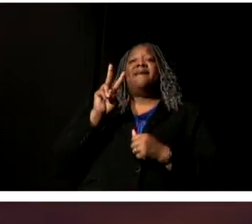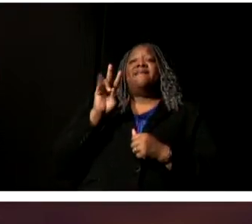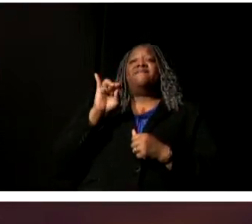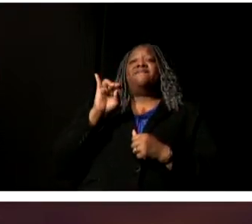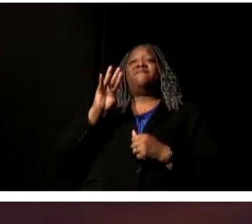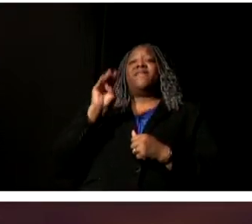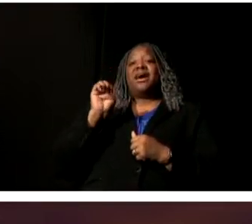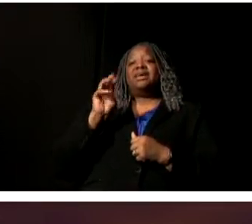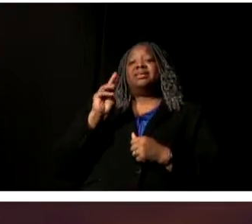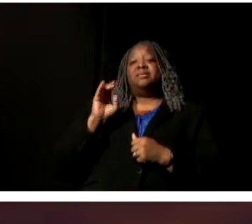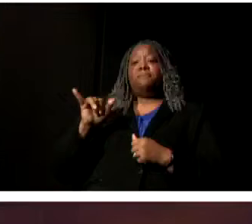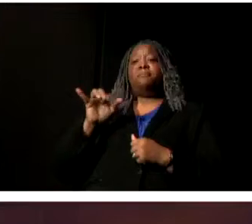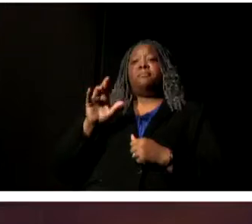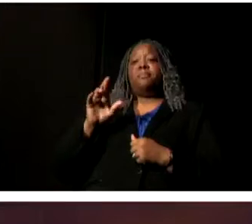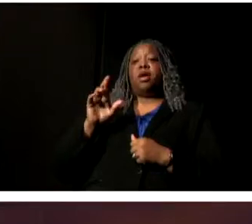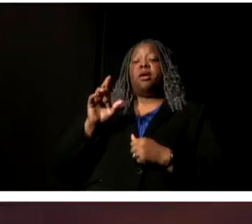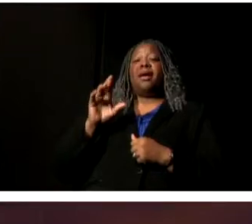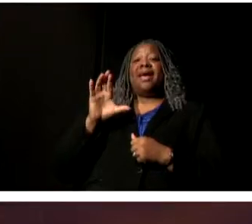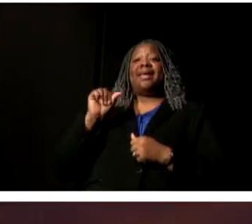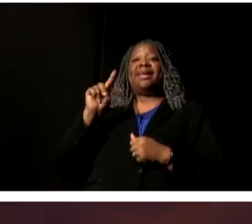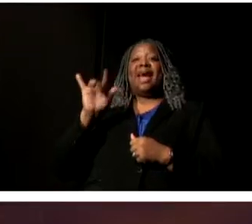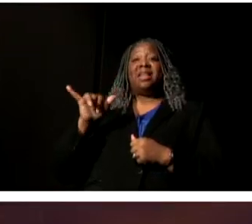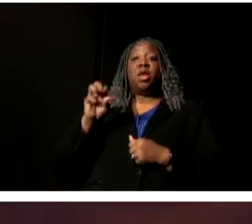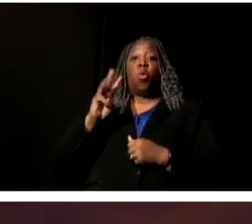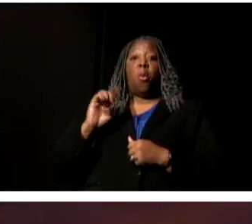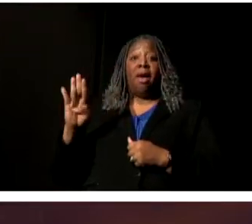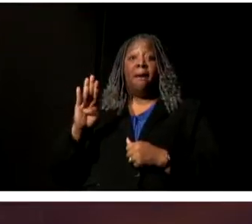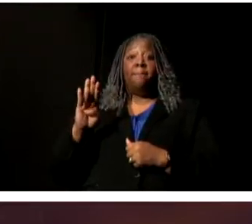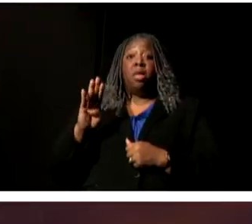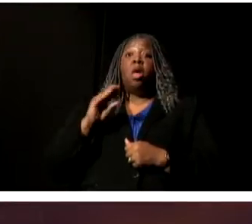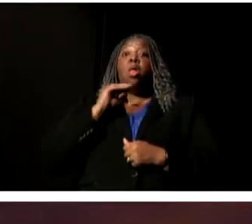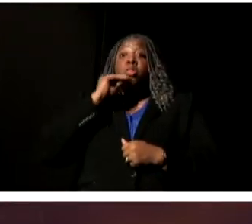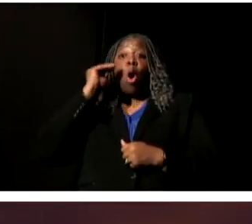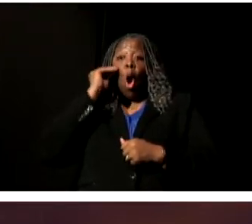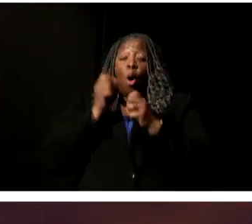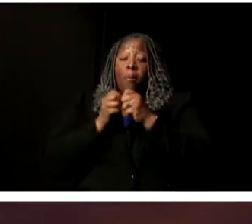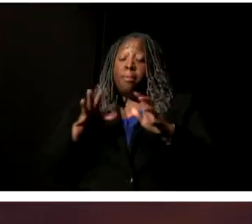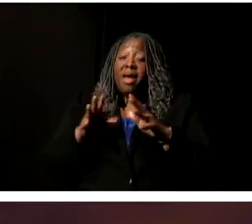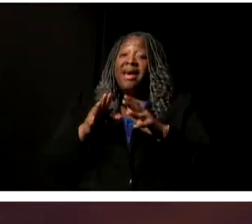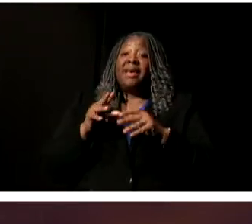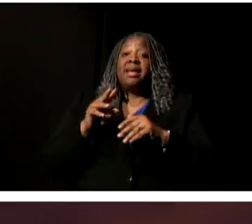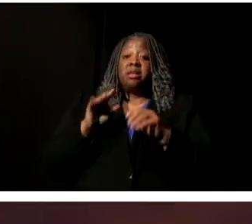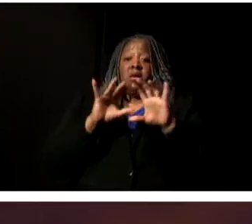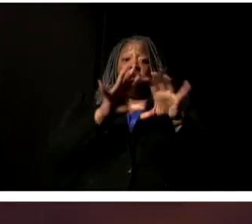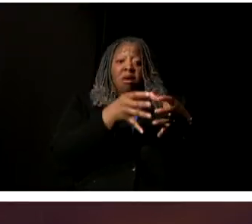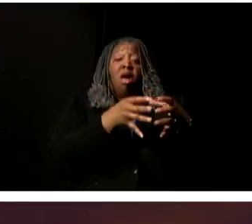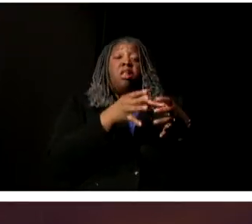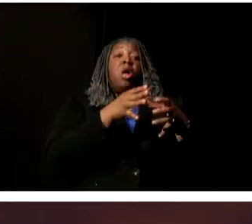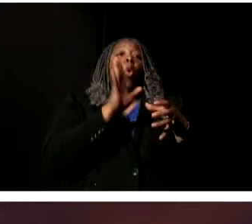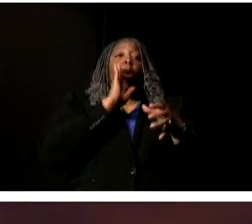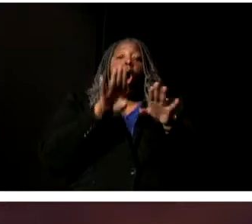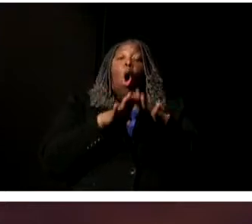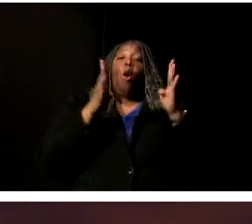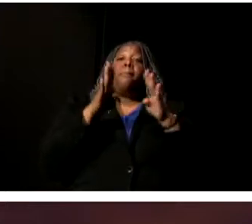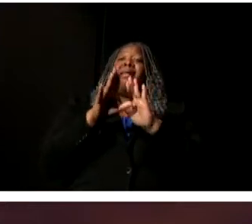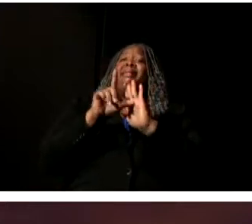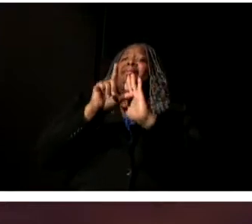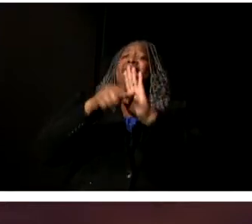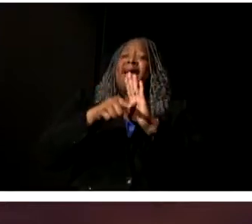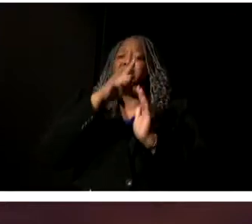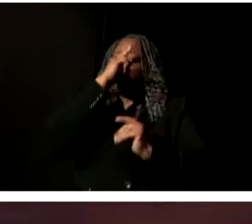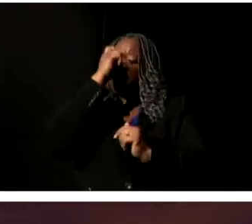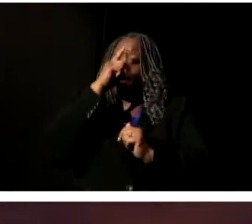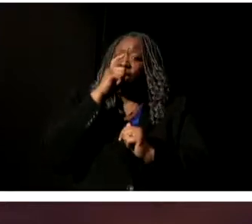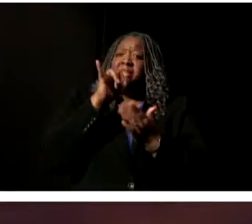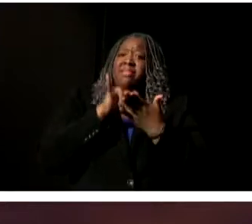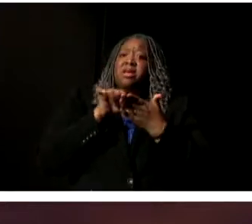grateful. Our homeless village is slated to open by late summer, is another way we are delivering tangible results